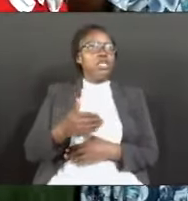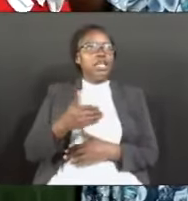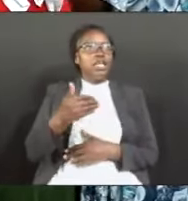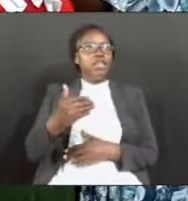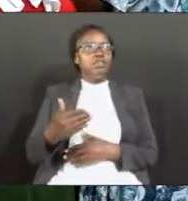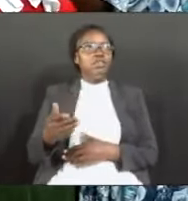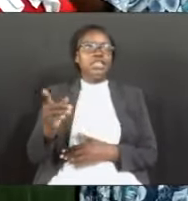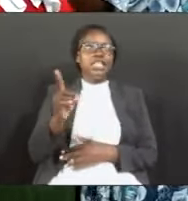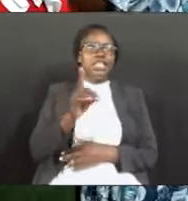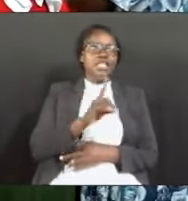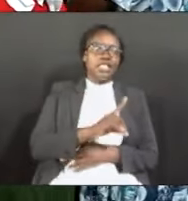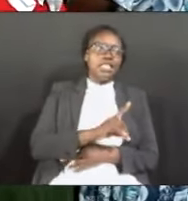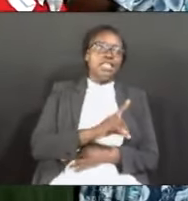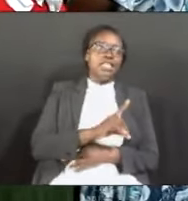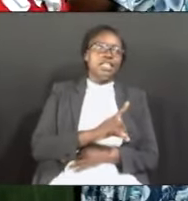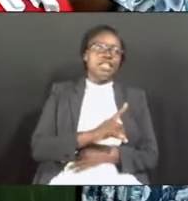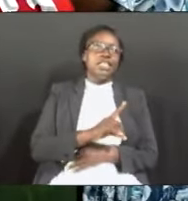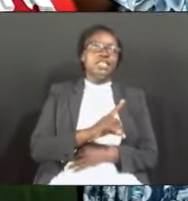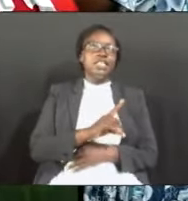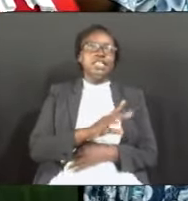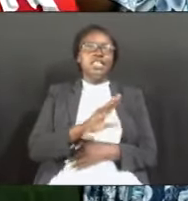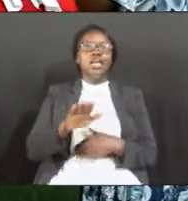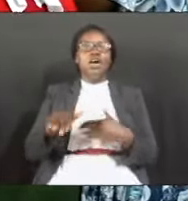through every